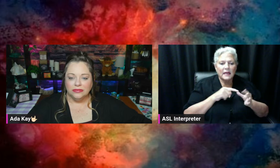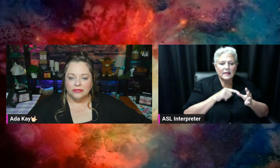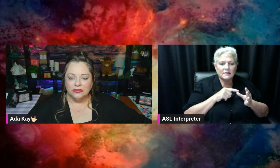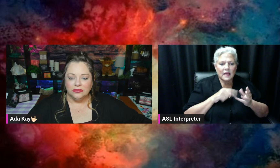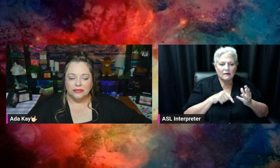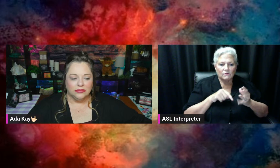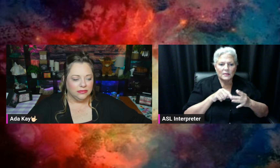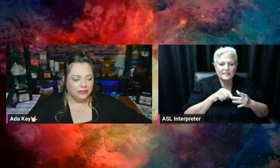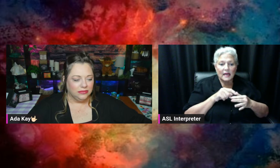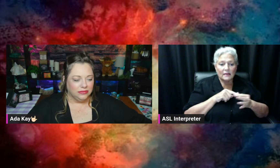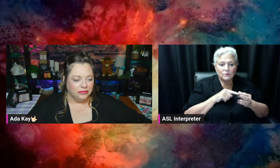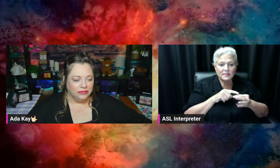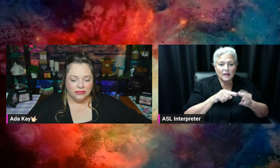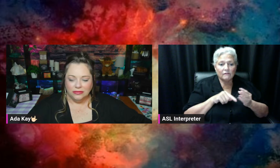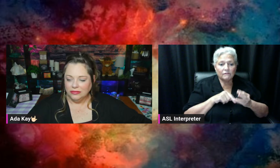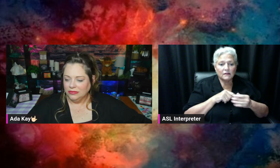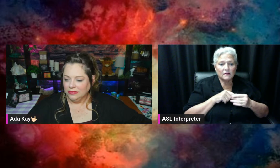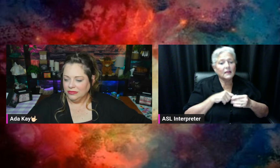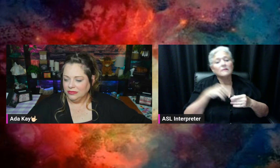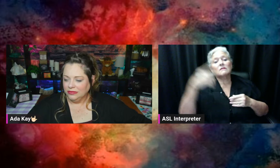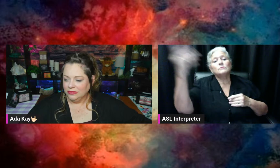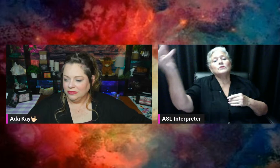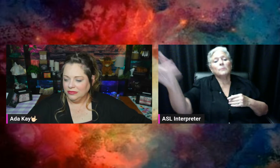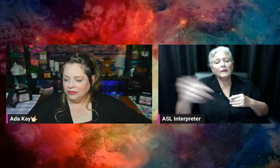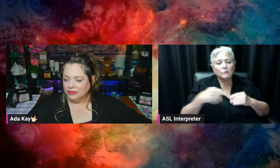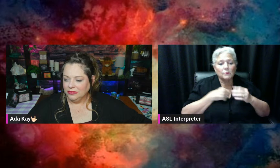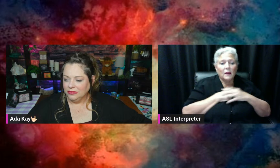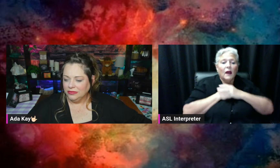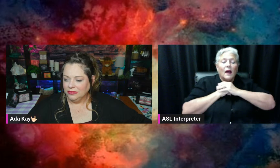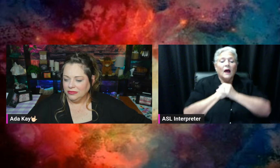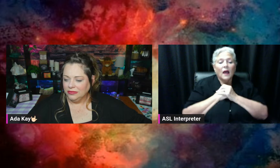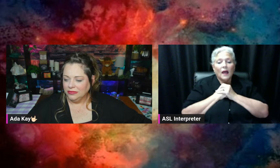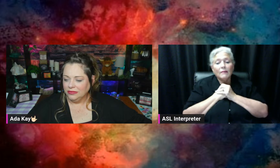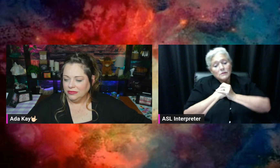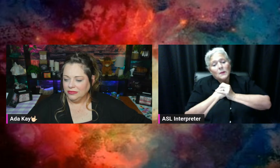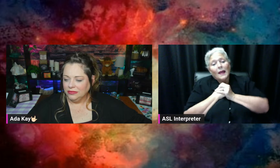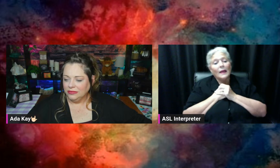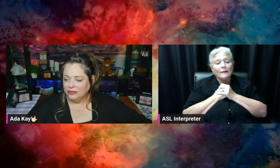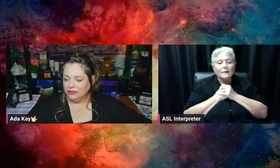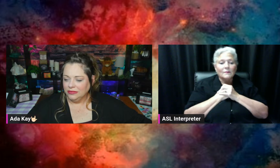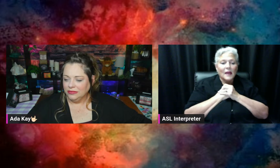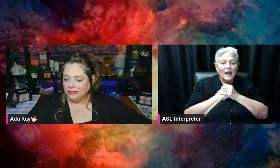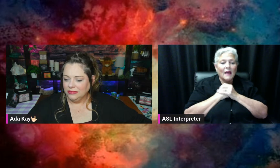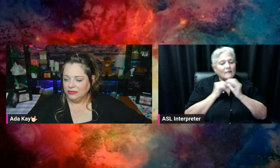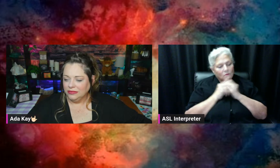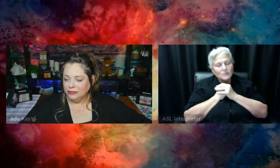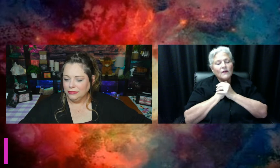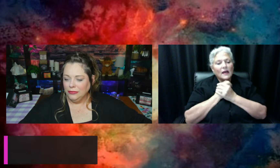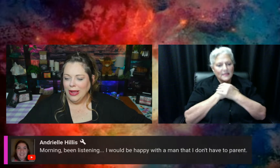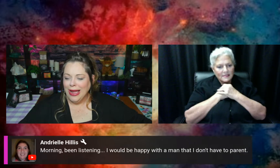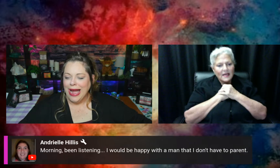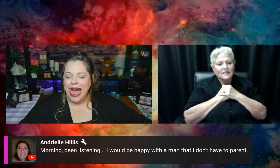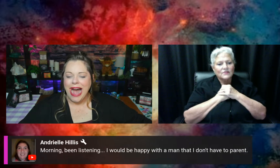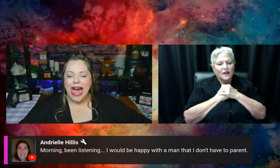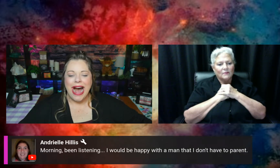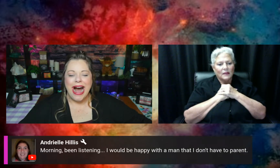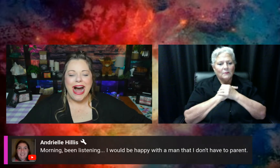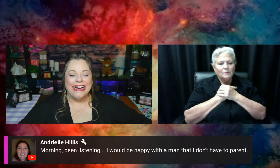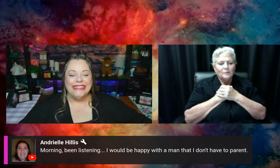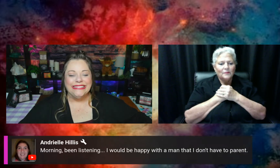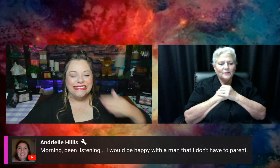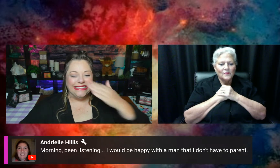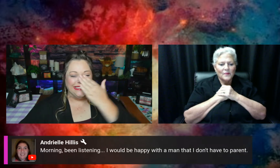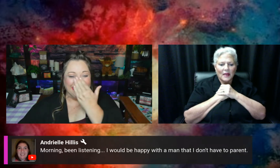the tomatoes out of what salad was left. And I took them to the bedroom. And that's what I ate. And that was fine. It satisfied